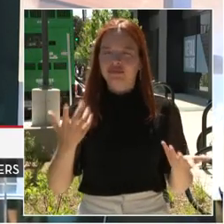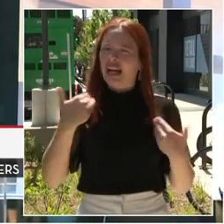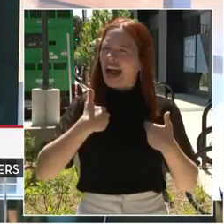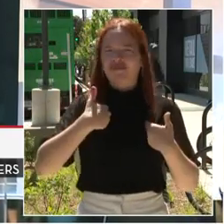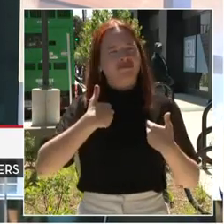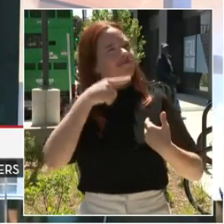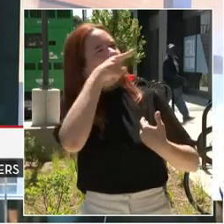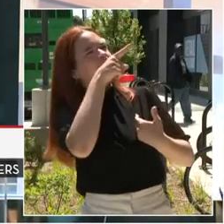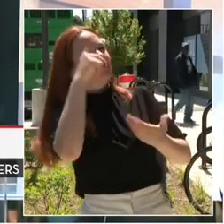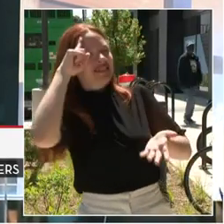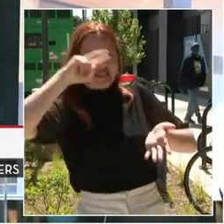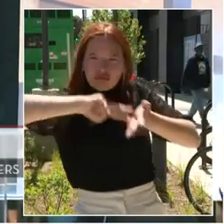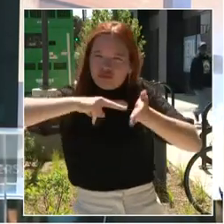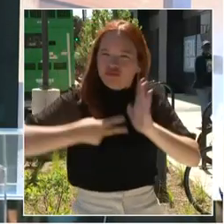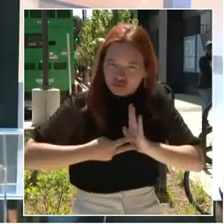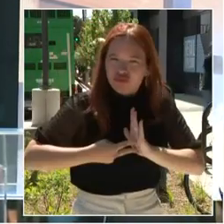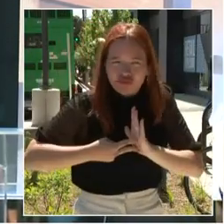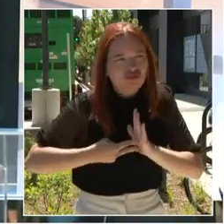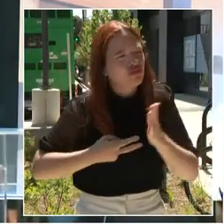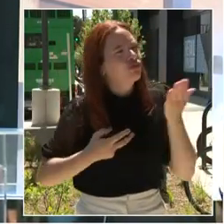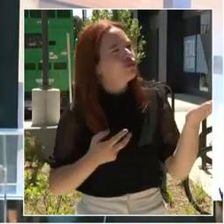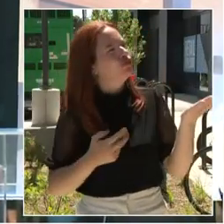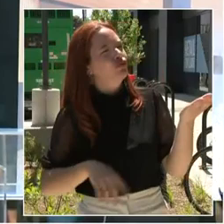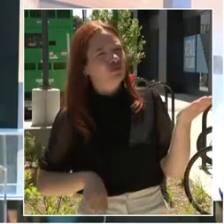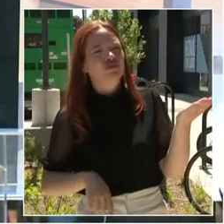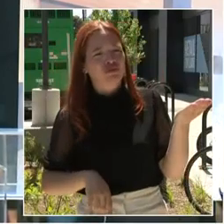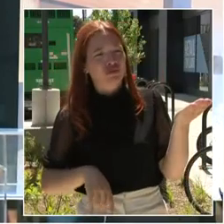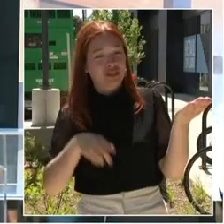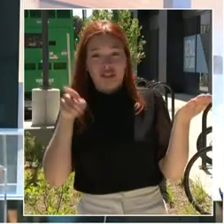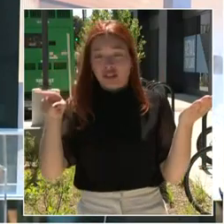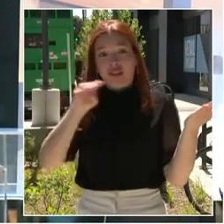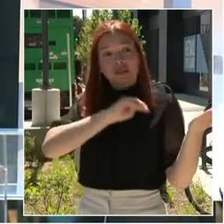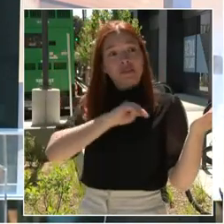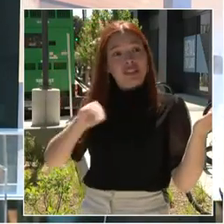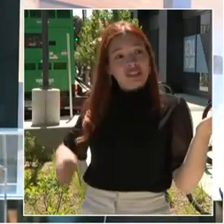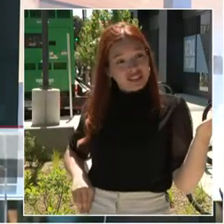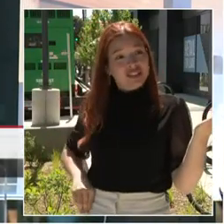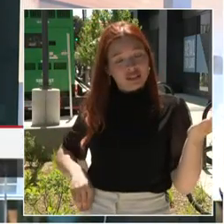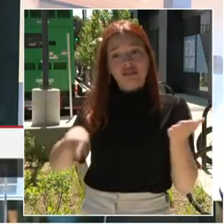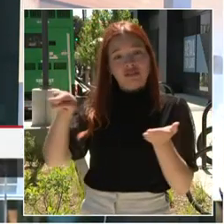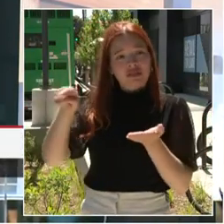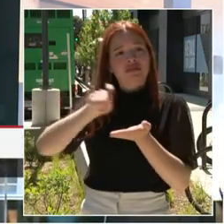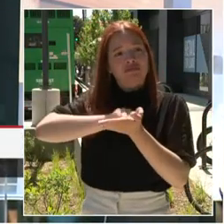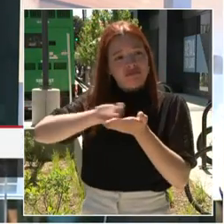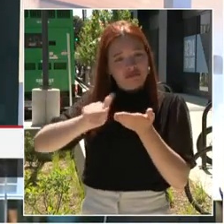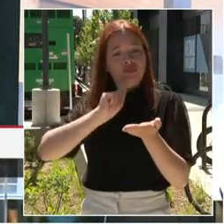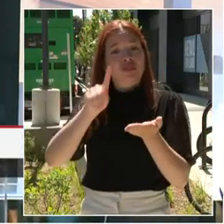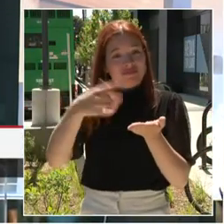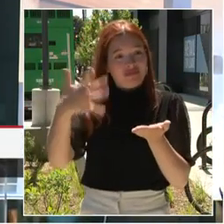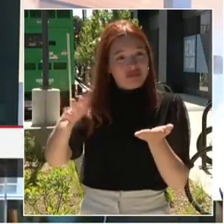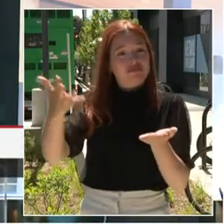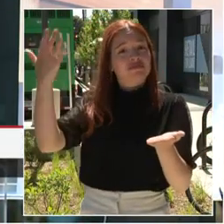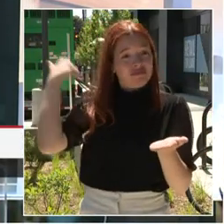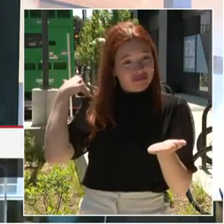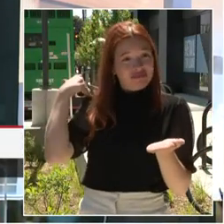mayor was purposeful when she wrote that order for this building to be located here.